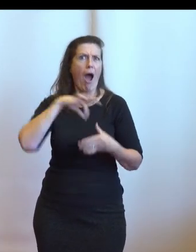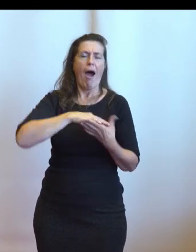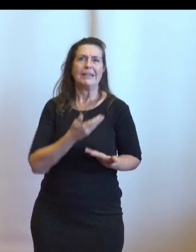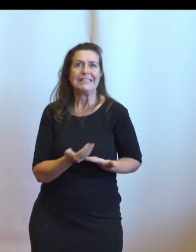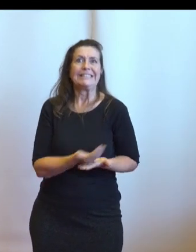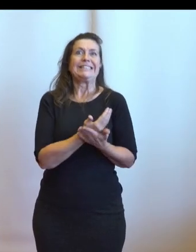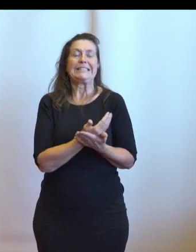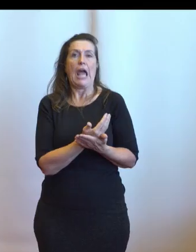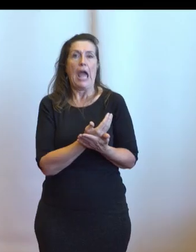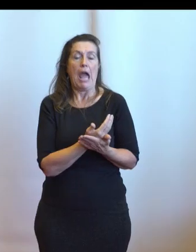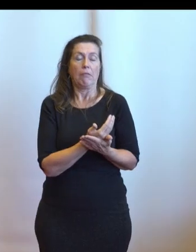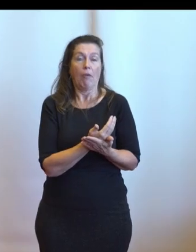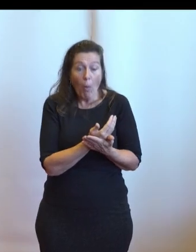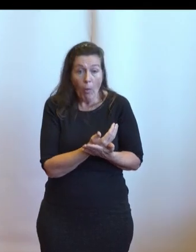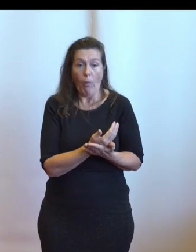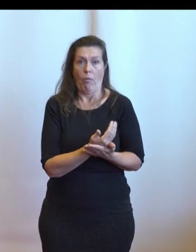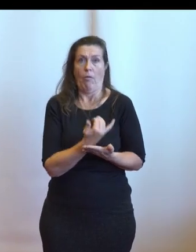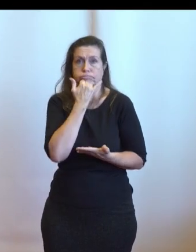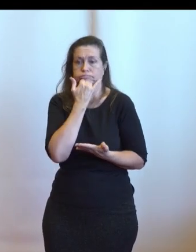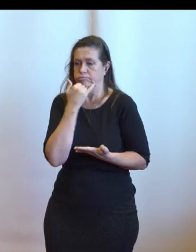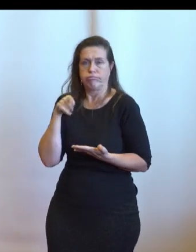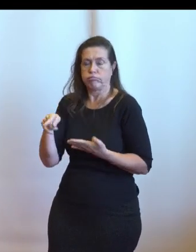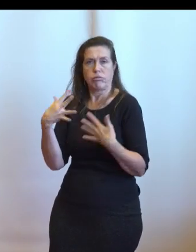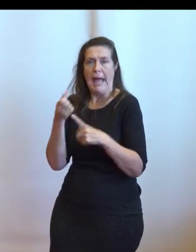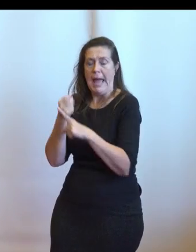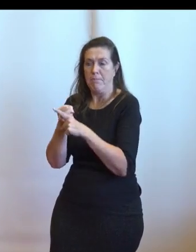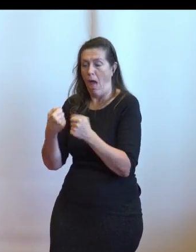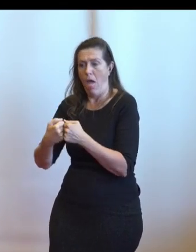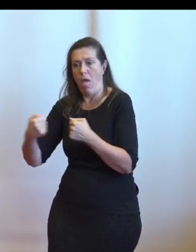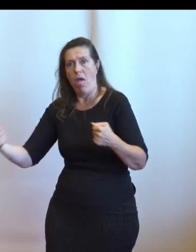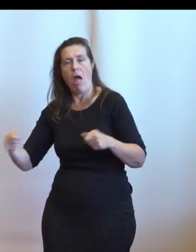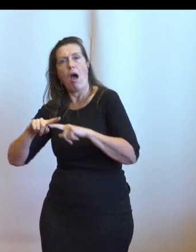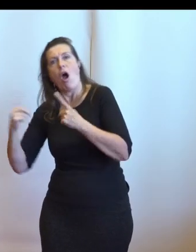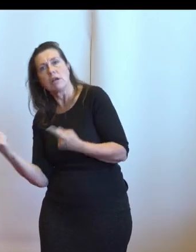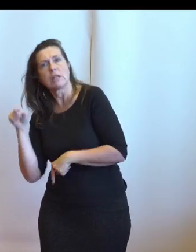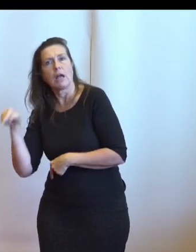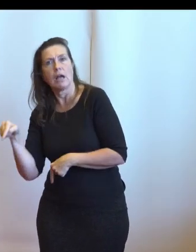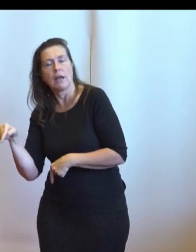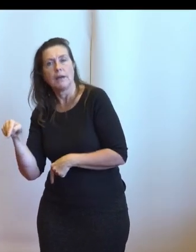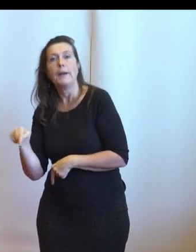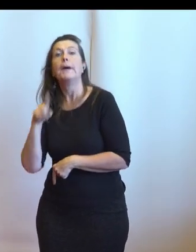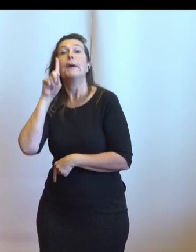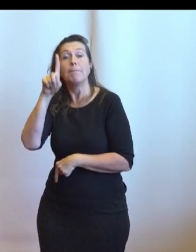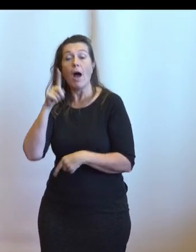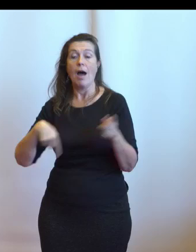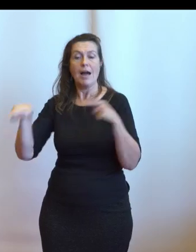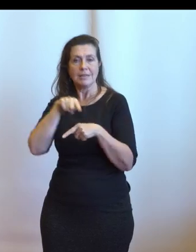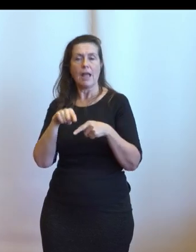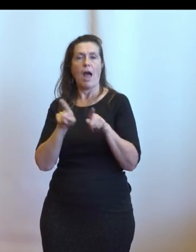big impact on somewhere else. And it's not perfect, but what it does is it causes people to stop and think.